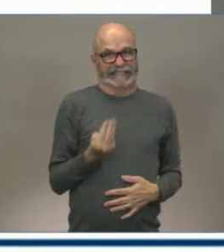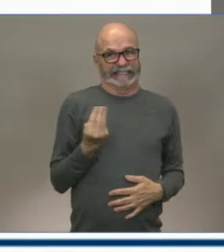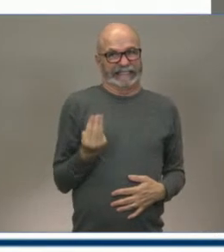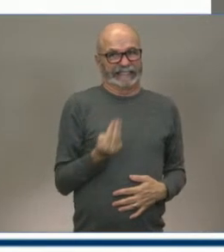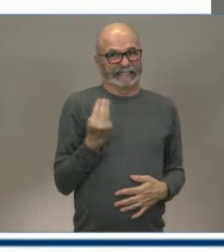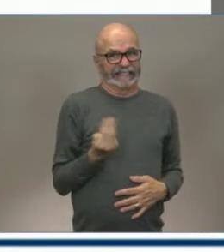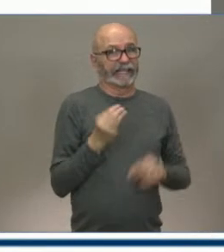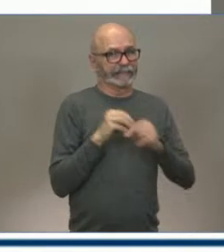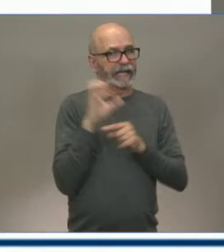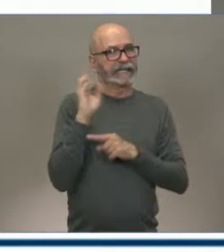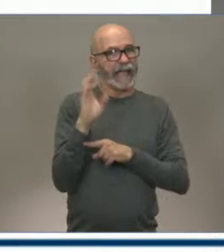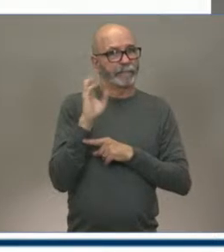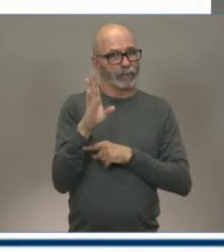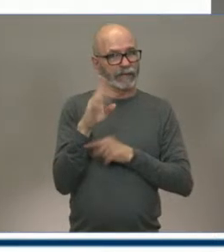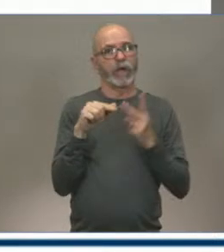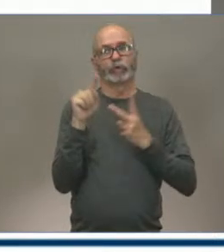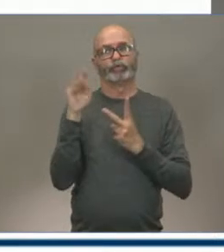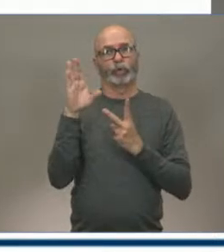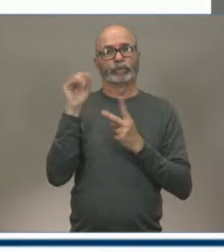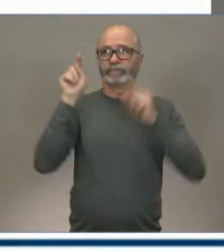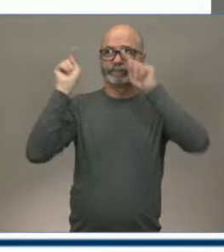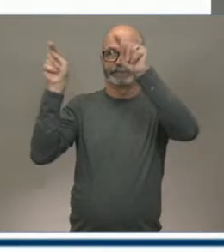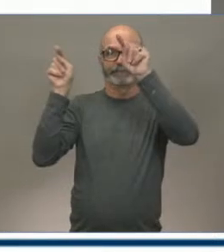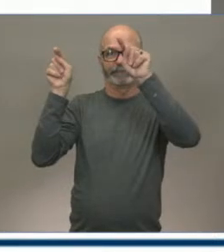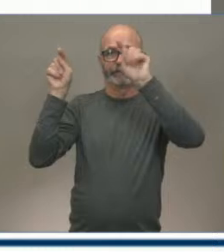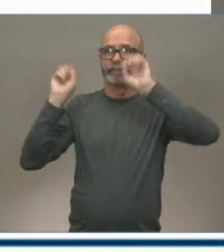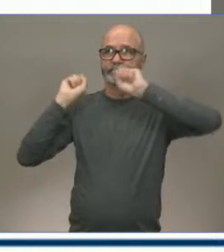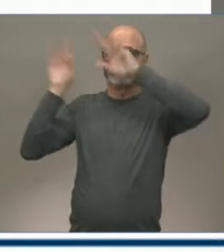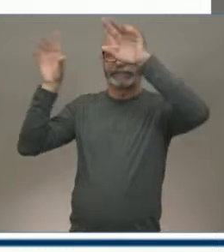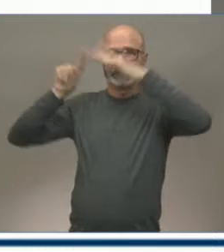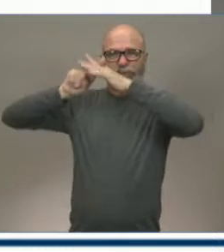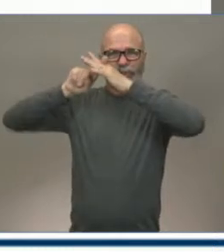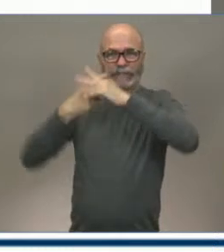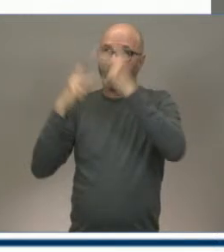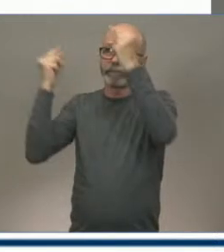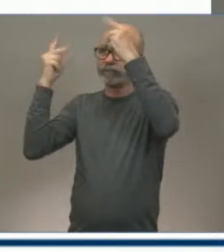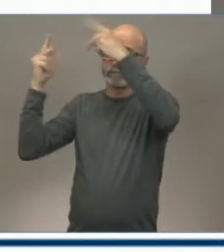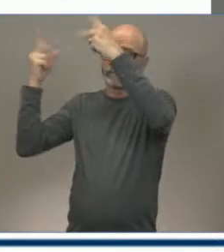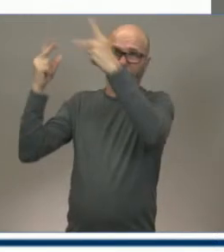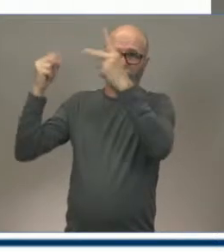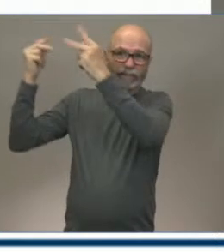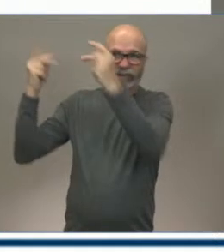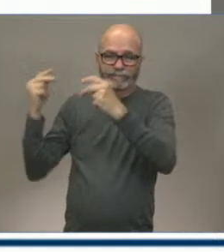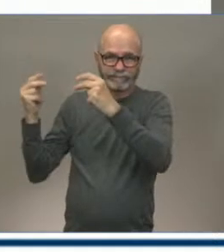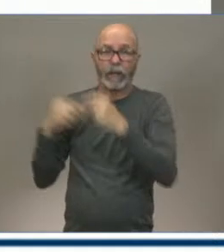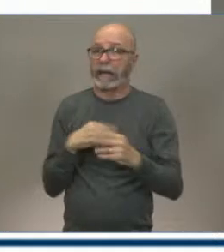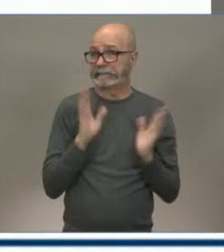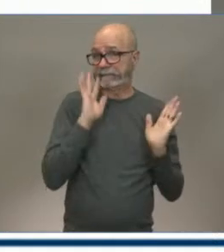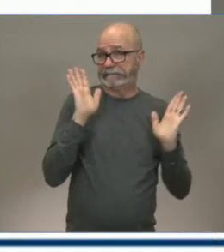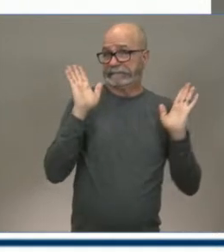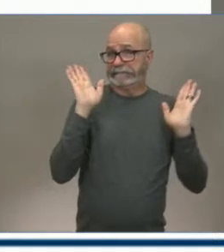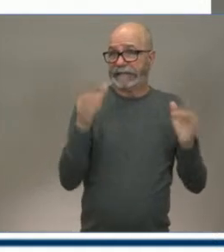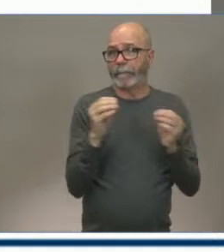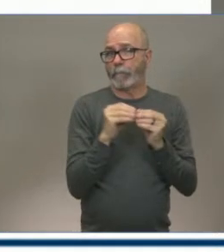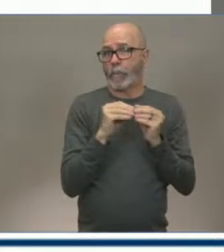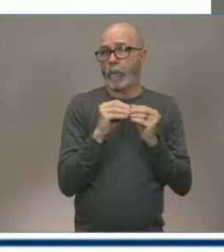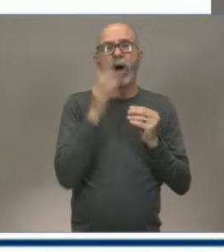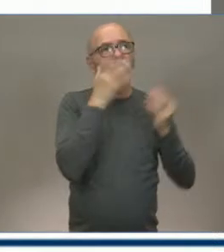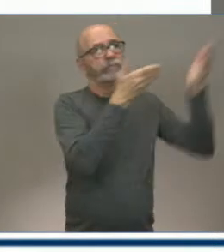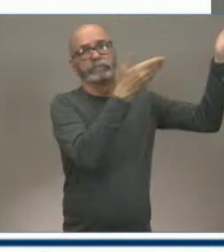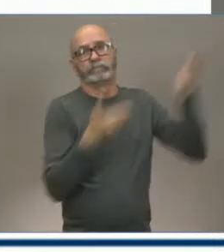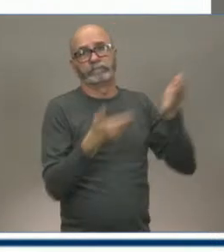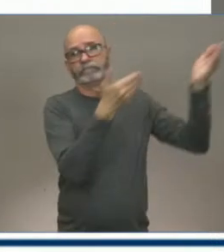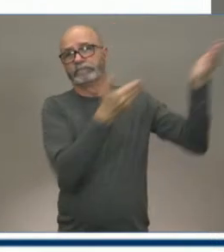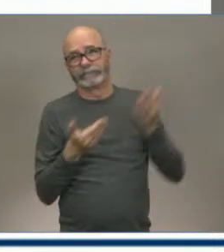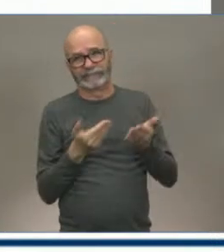COVID-19 vaccine outside of Halifax. We anticipate 2 more shipments next week, 5,580 doses